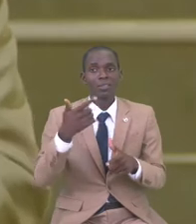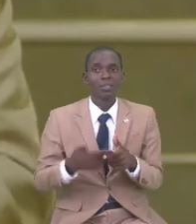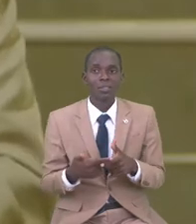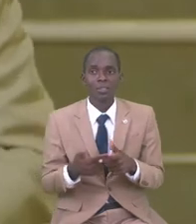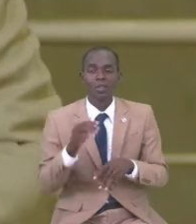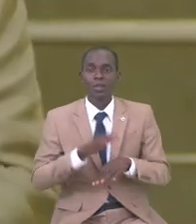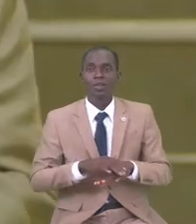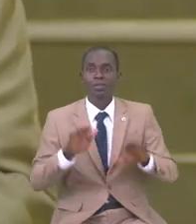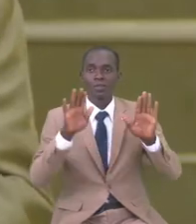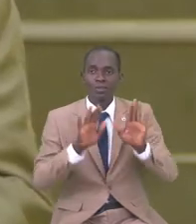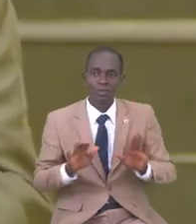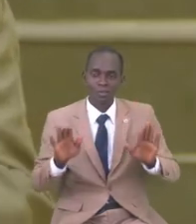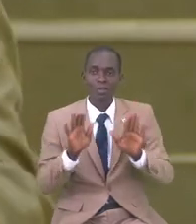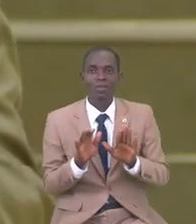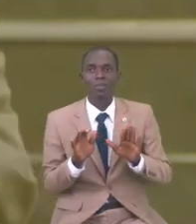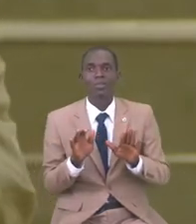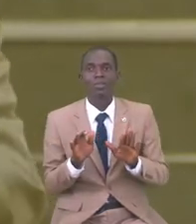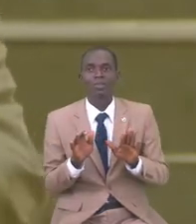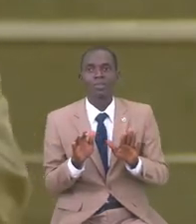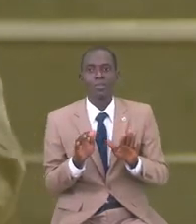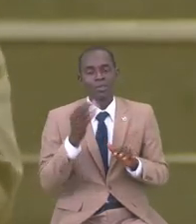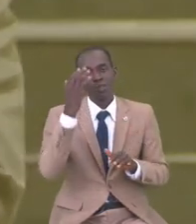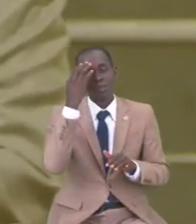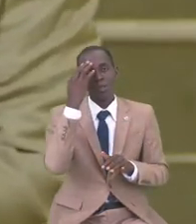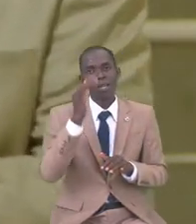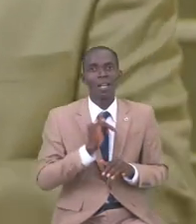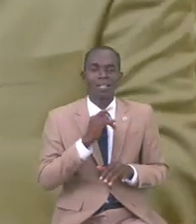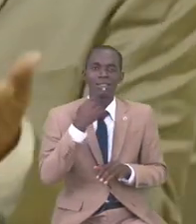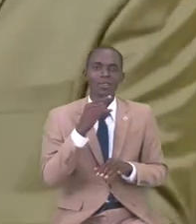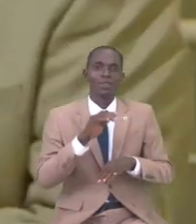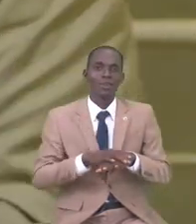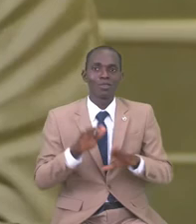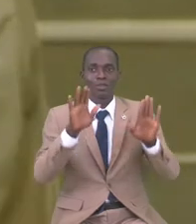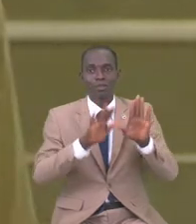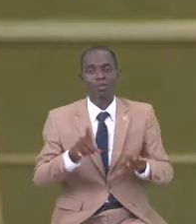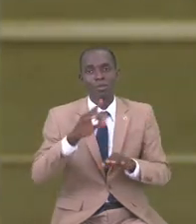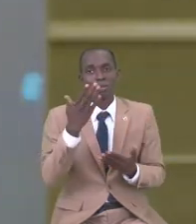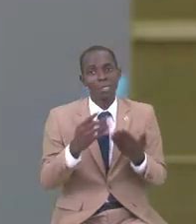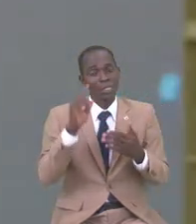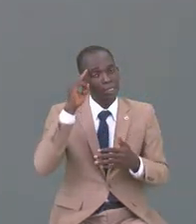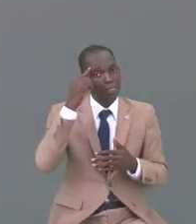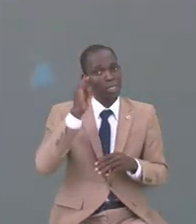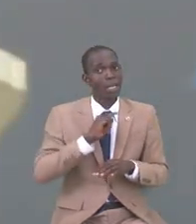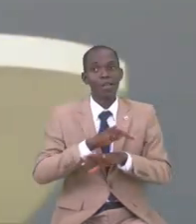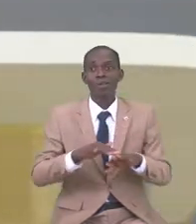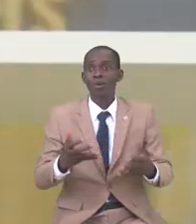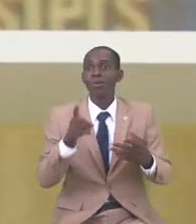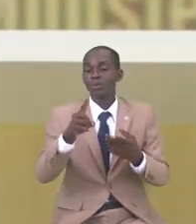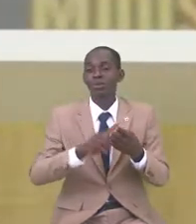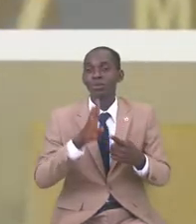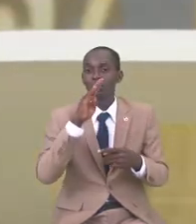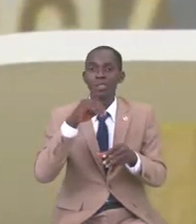on Sunday, you know, I said on Sunday, you might think I don't want you to be in your